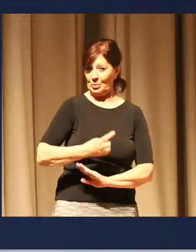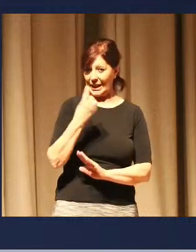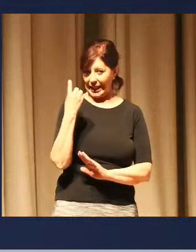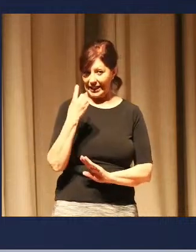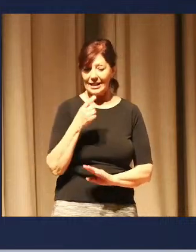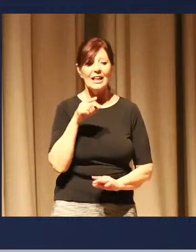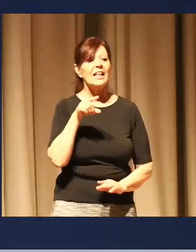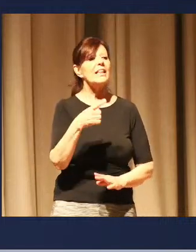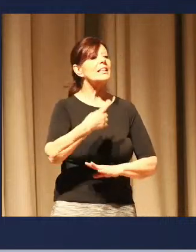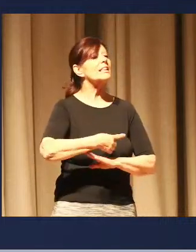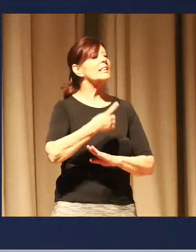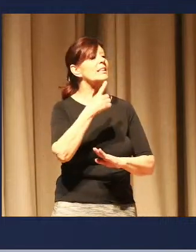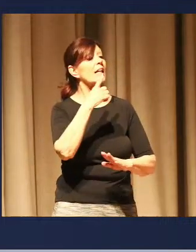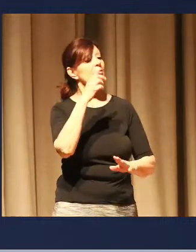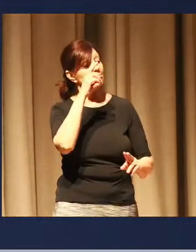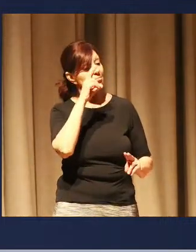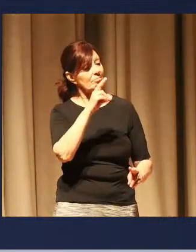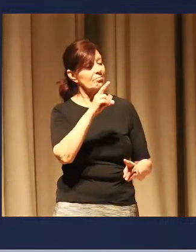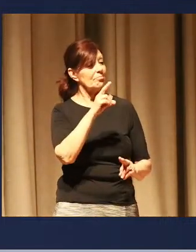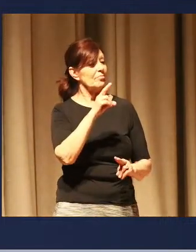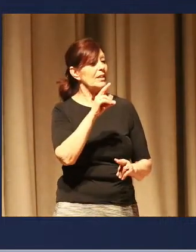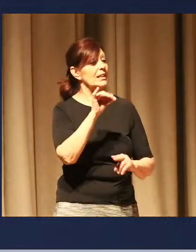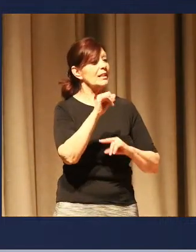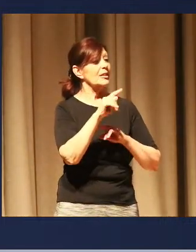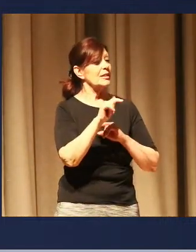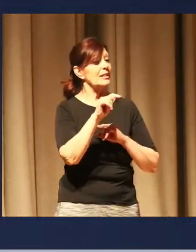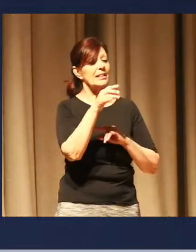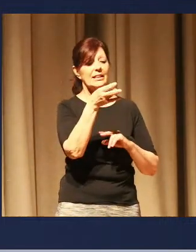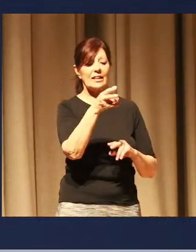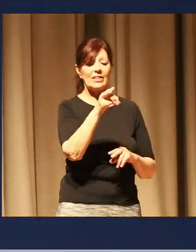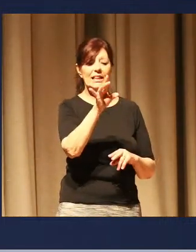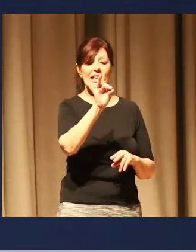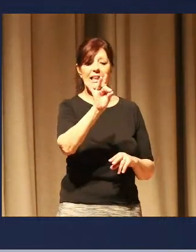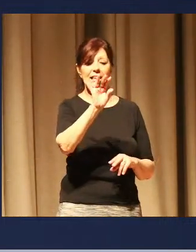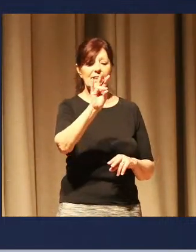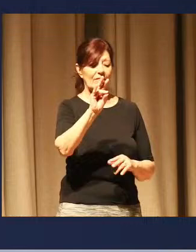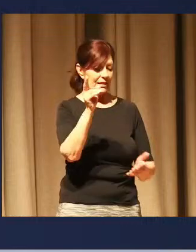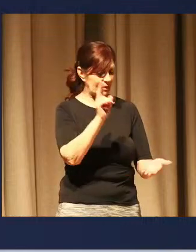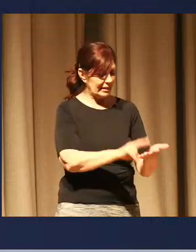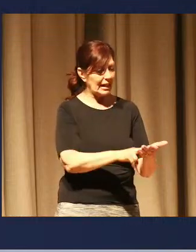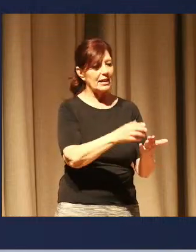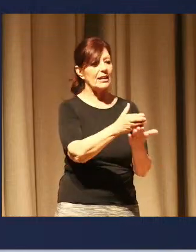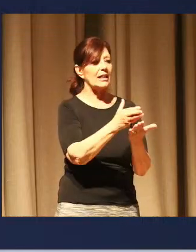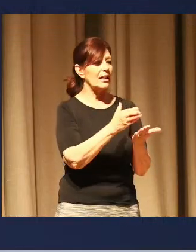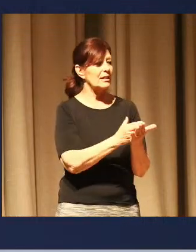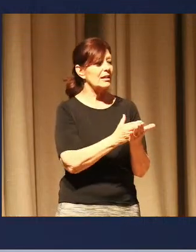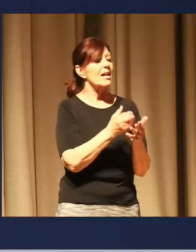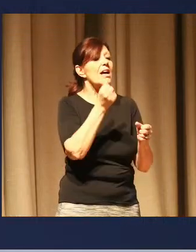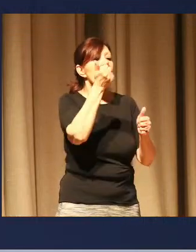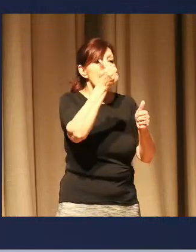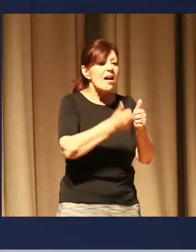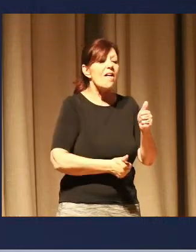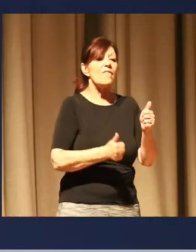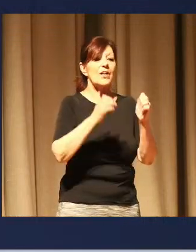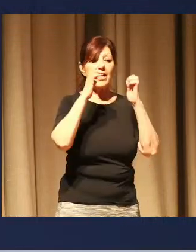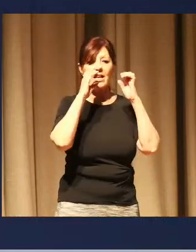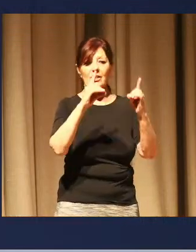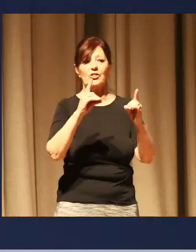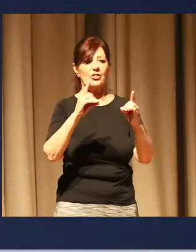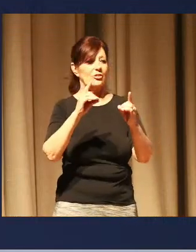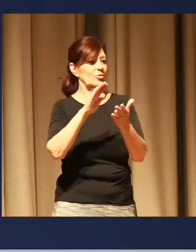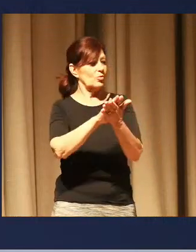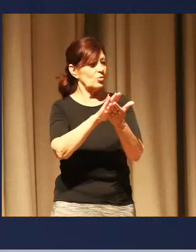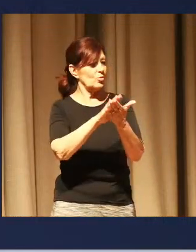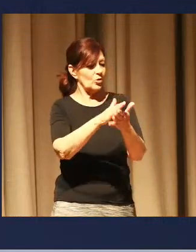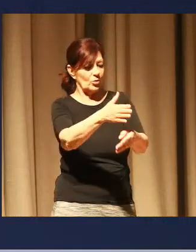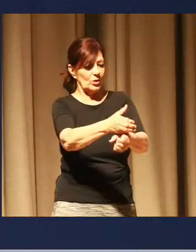This day commemorates the September 17th, 1787 signing of the Constitution. Every educational institution that